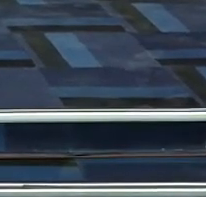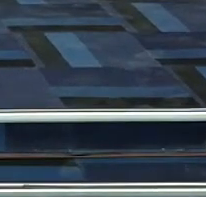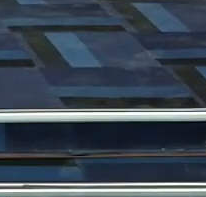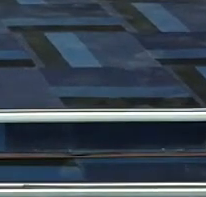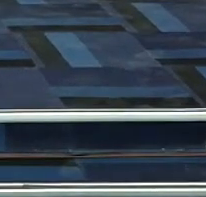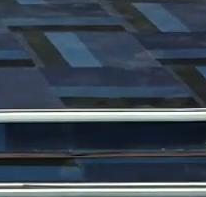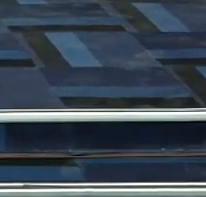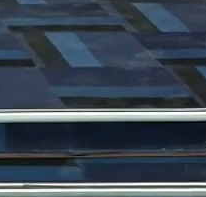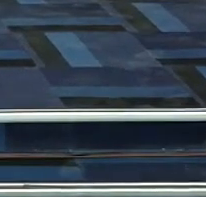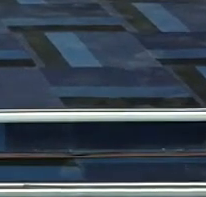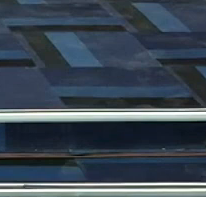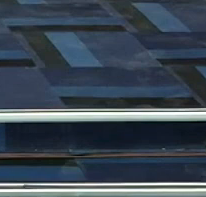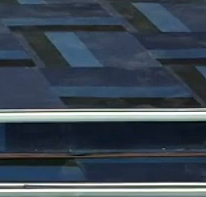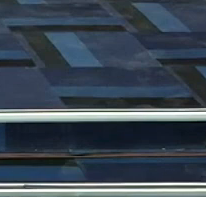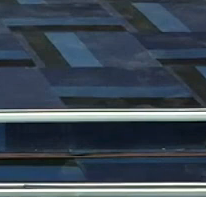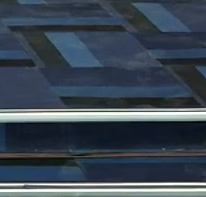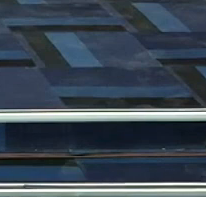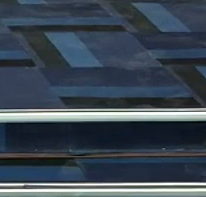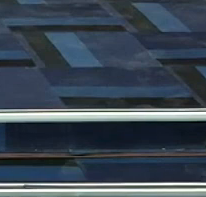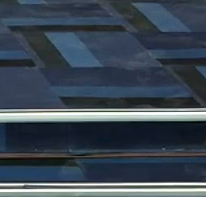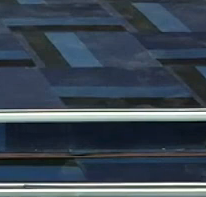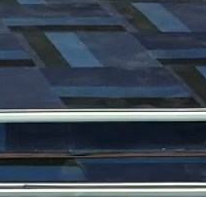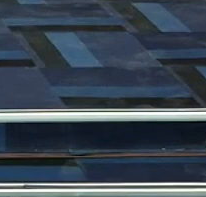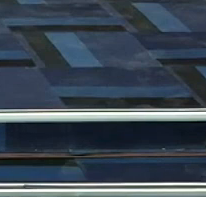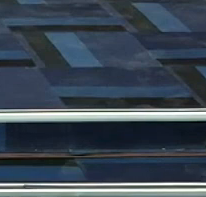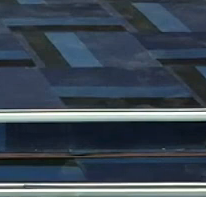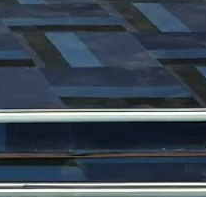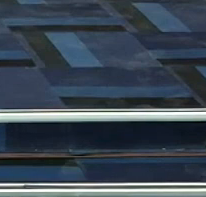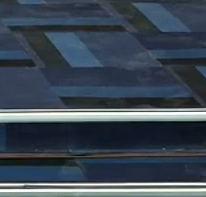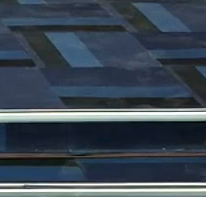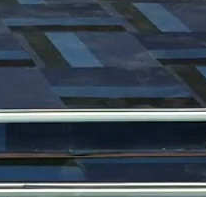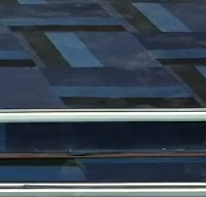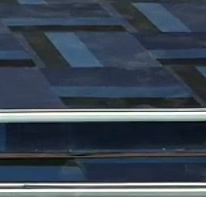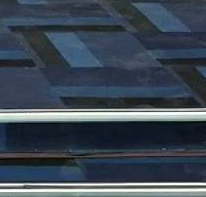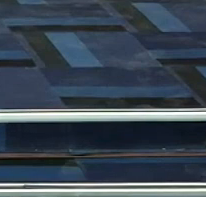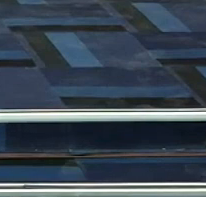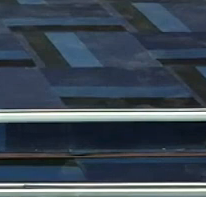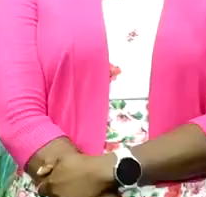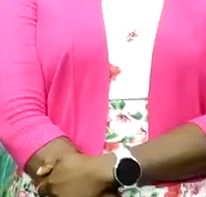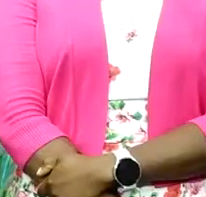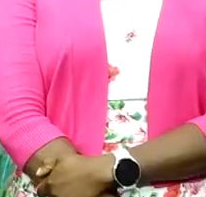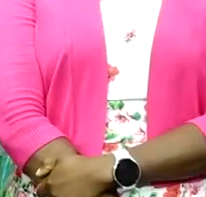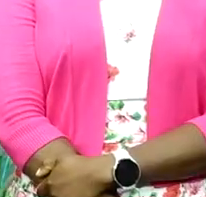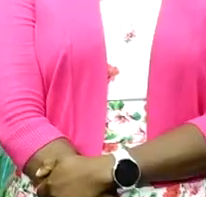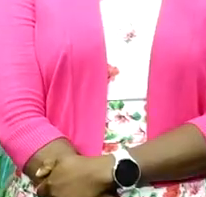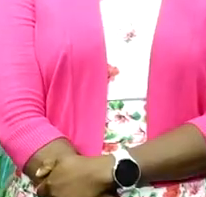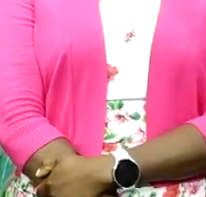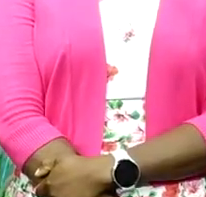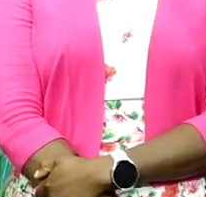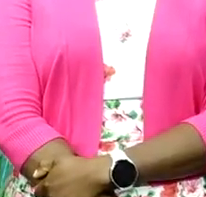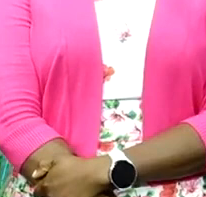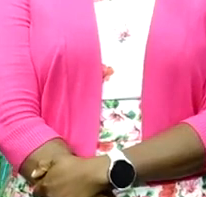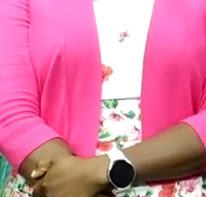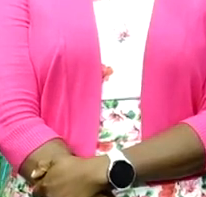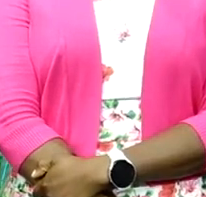now, I'll be turning 7 in marriage. What do you say? But even if you are not happy, we are happy.